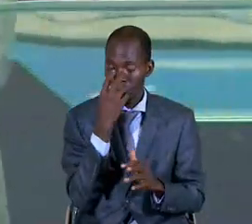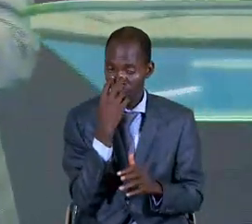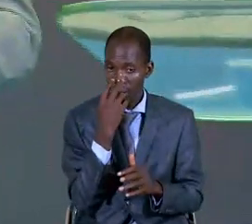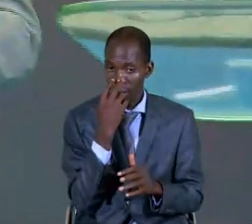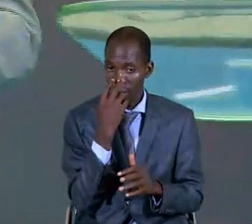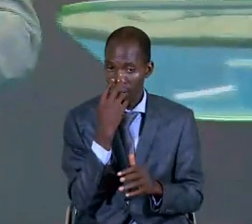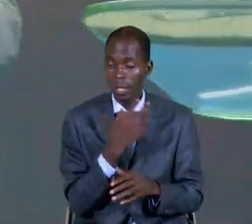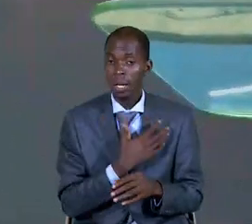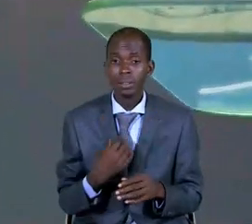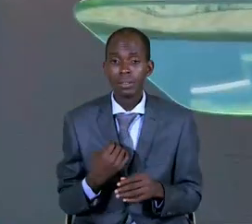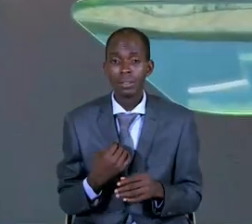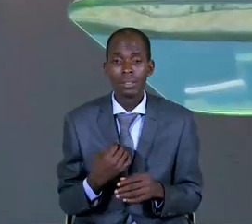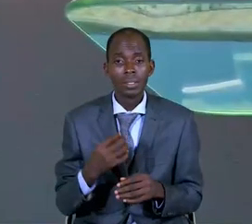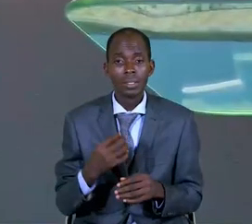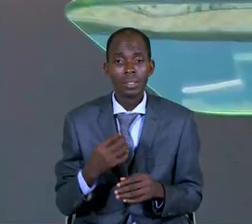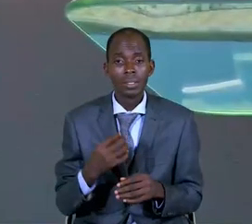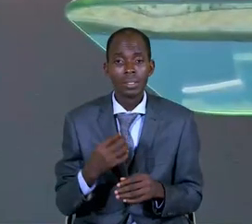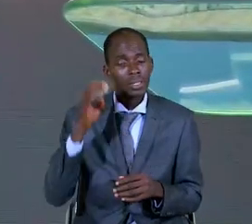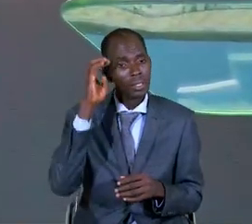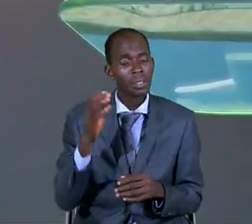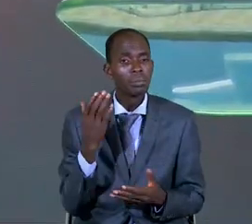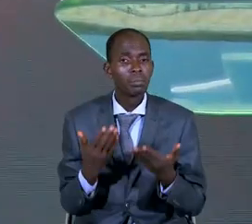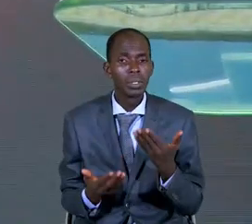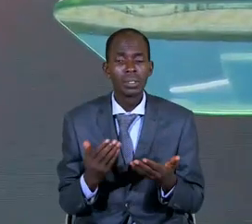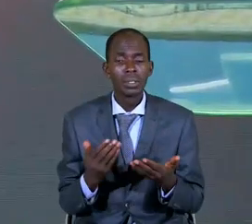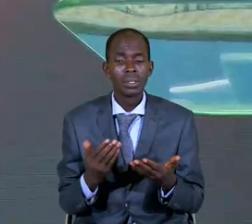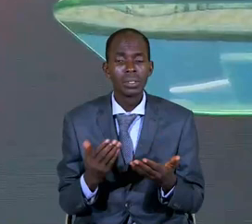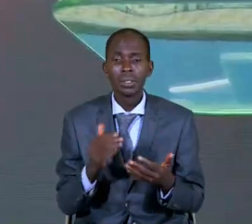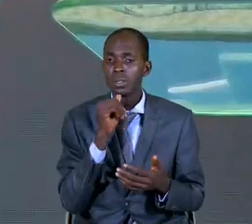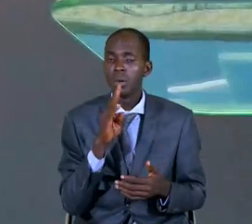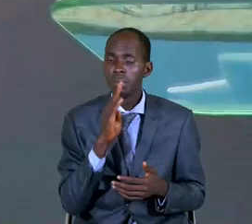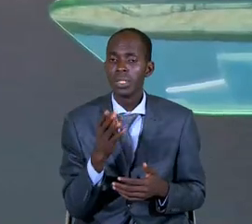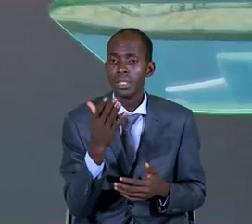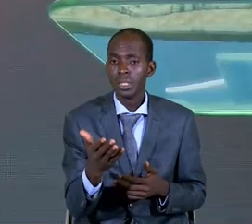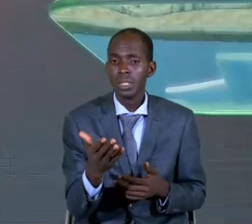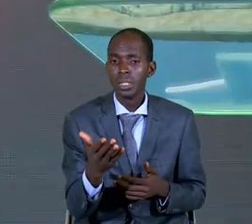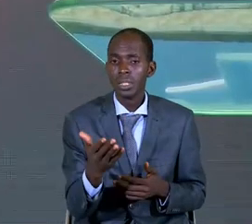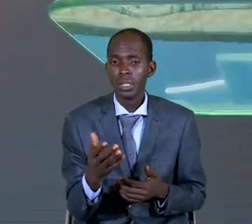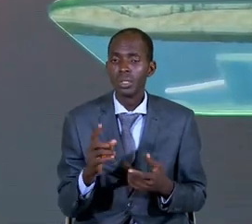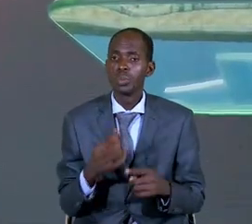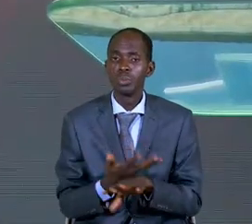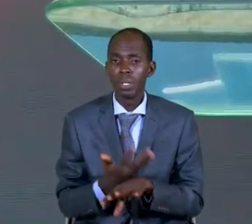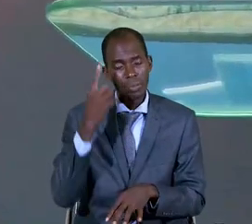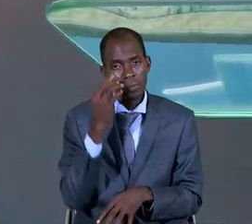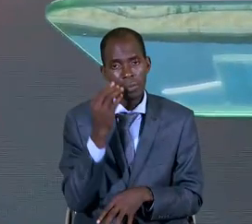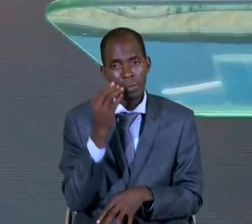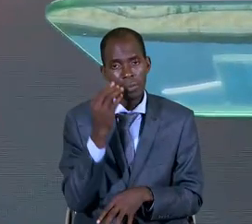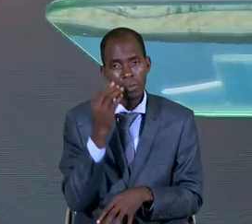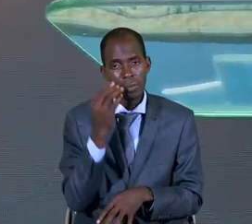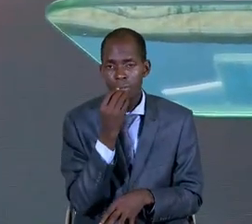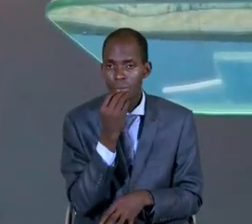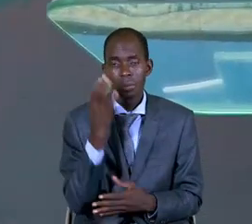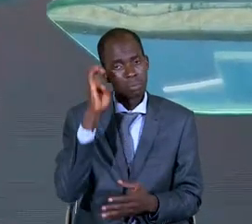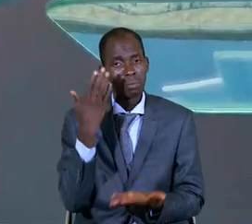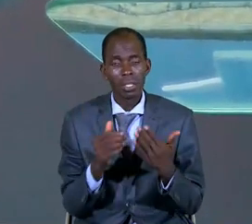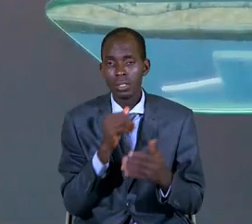begging. He might not beg for food. He might not beg for position.